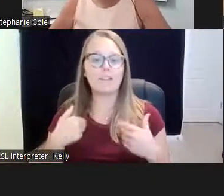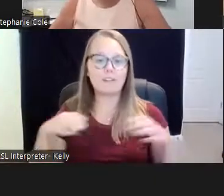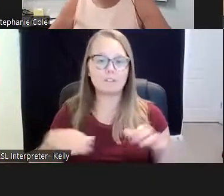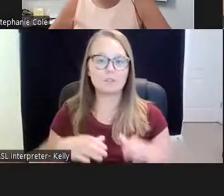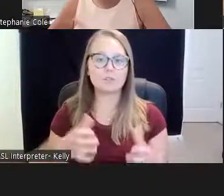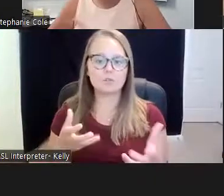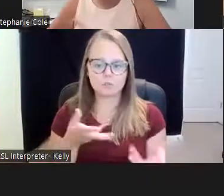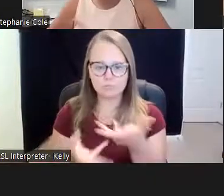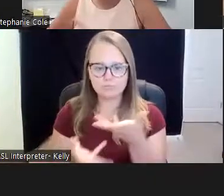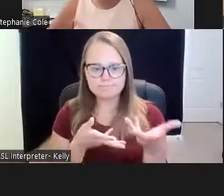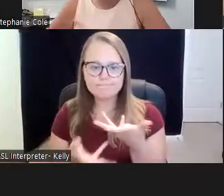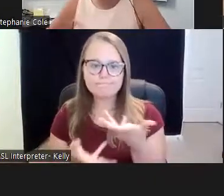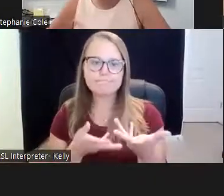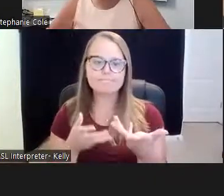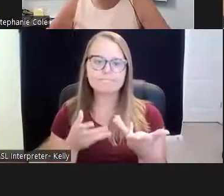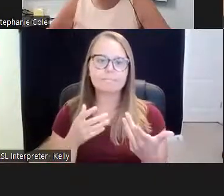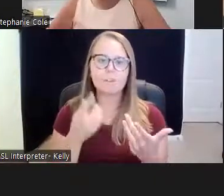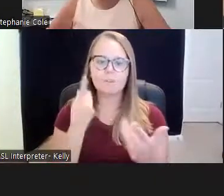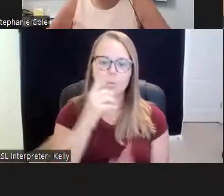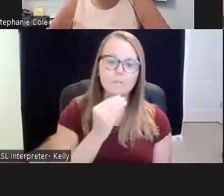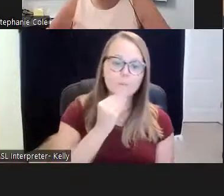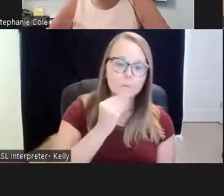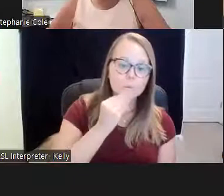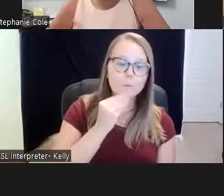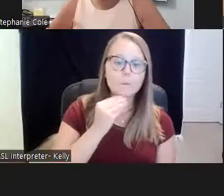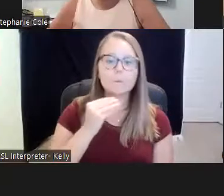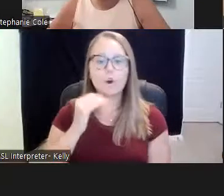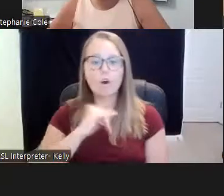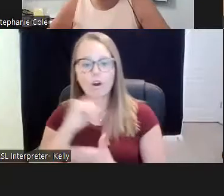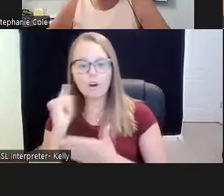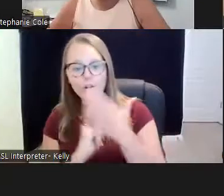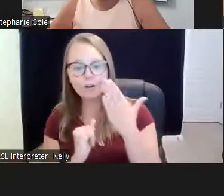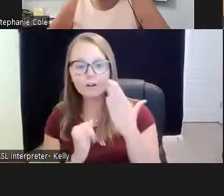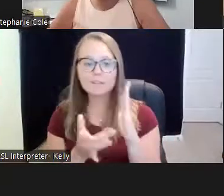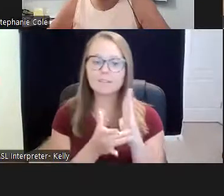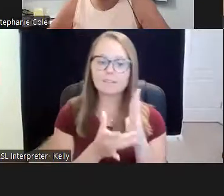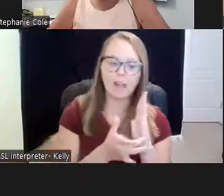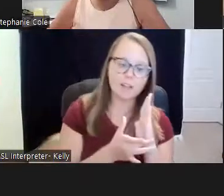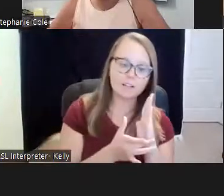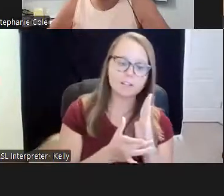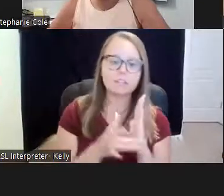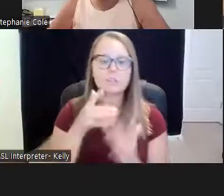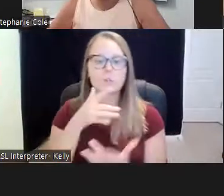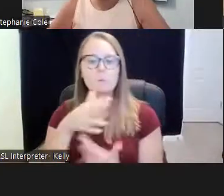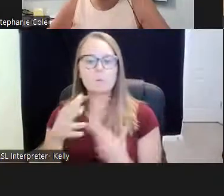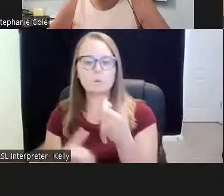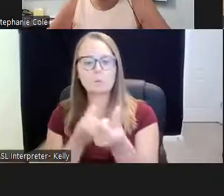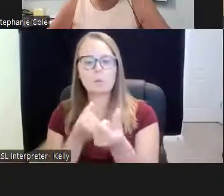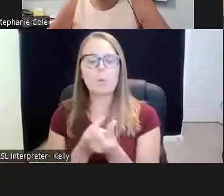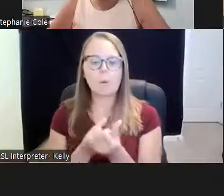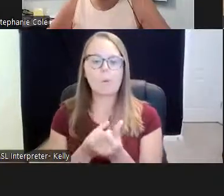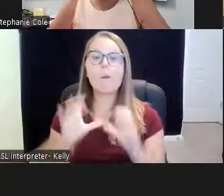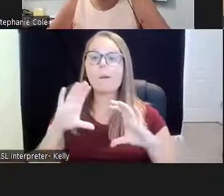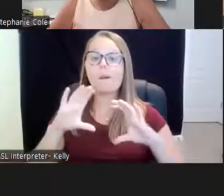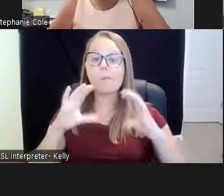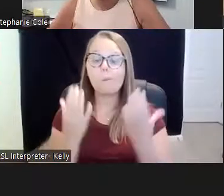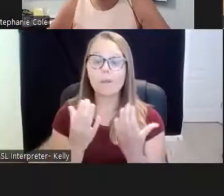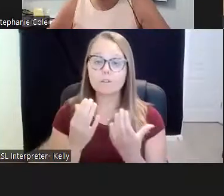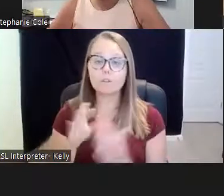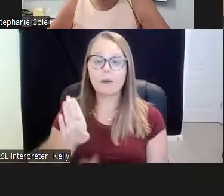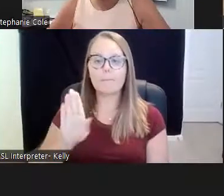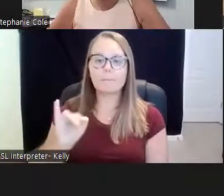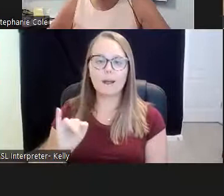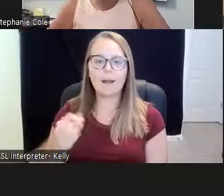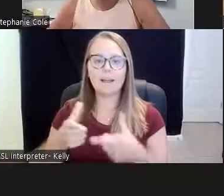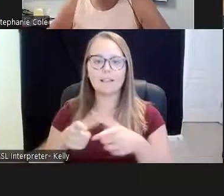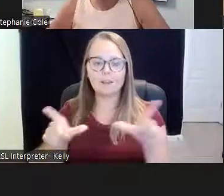intergenerational interactions around food, art, technology, and social support. Classes are bilingual Spanish